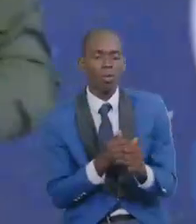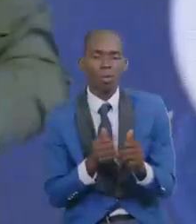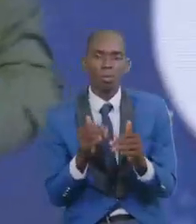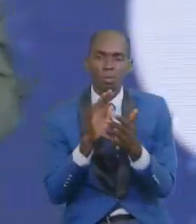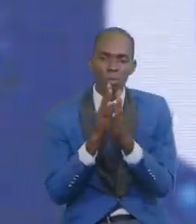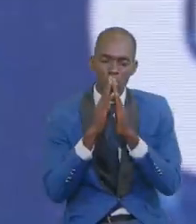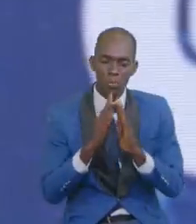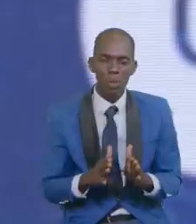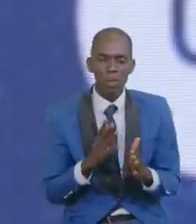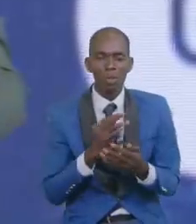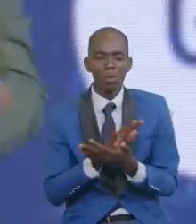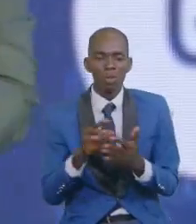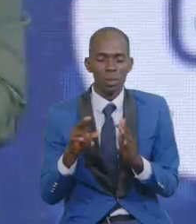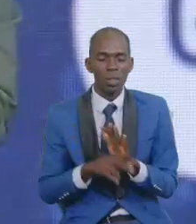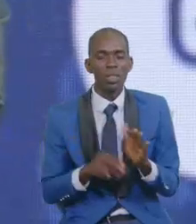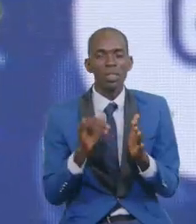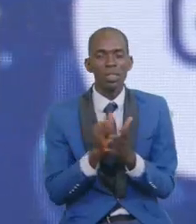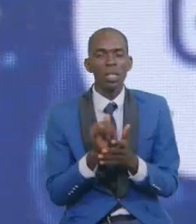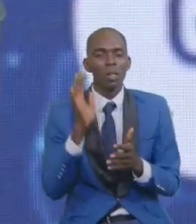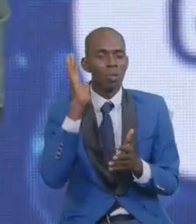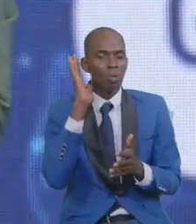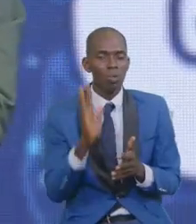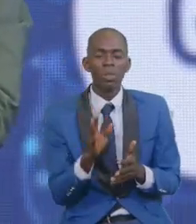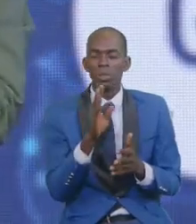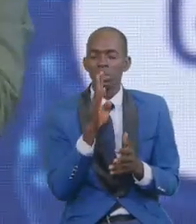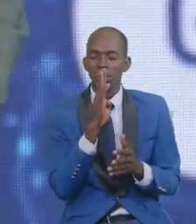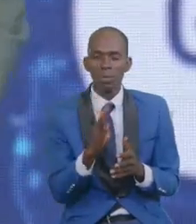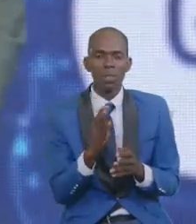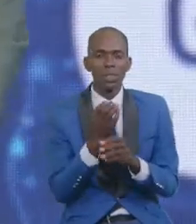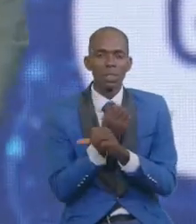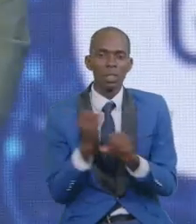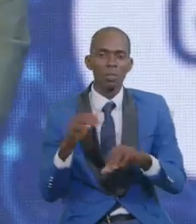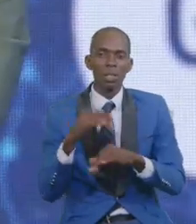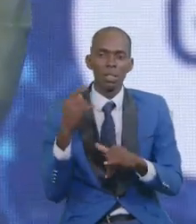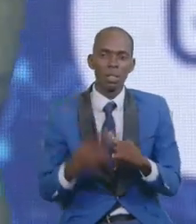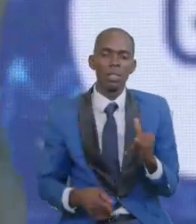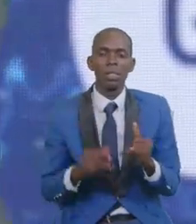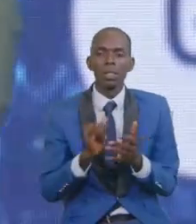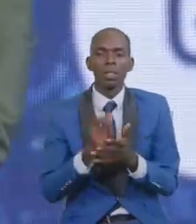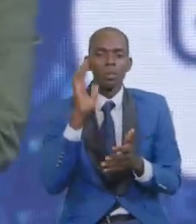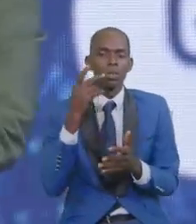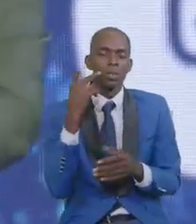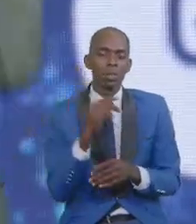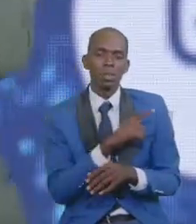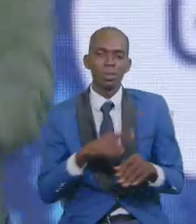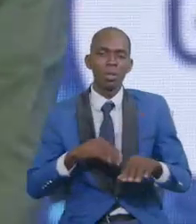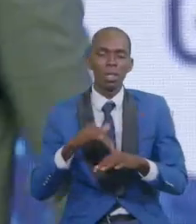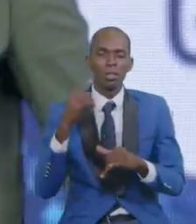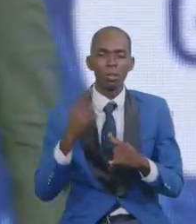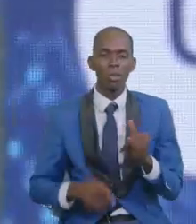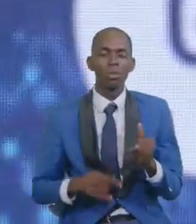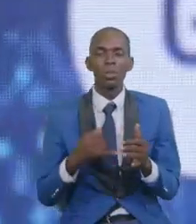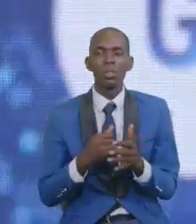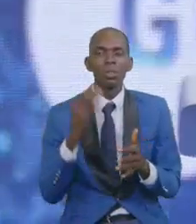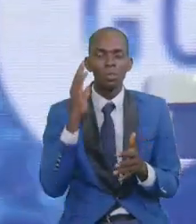man shall see the Lord. They'll be the people that will enjoy that coming of the Lord, that will be taken up